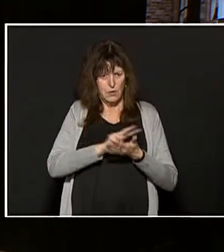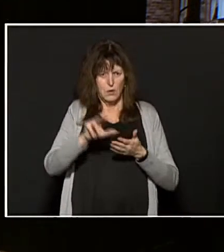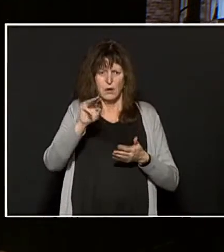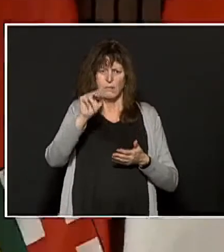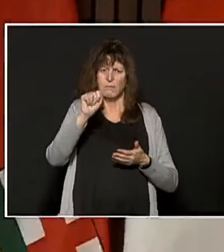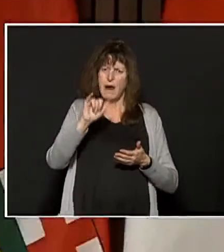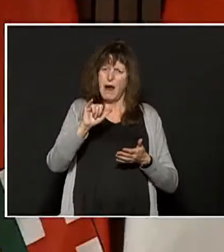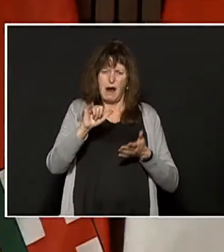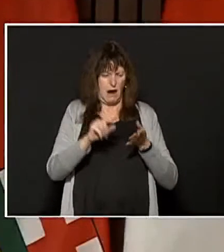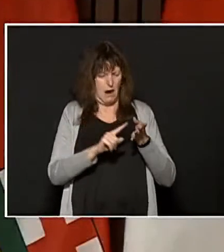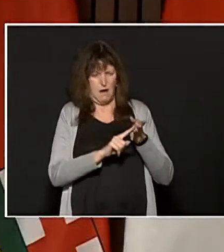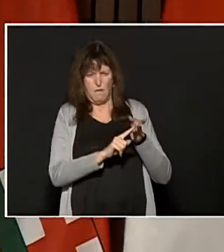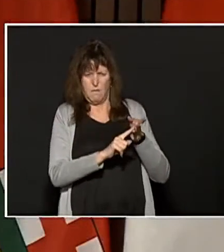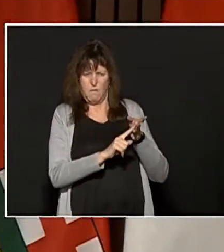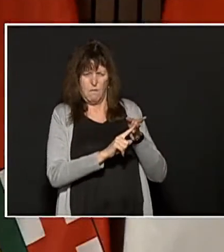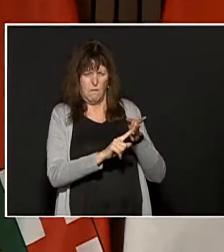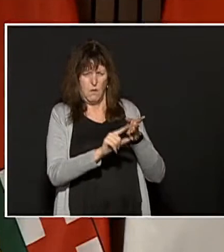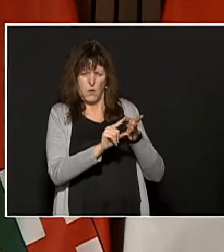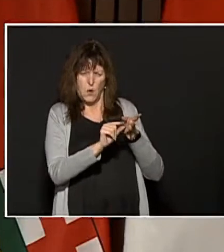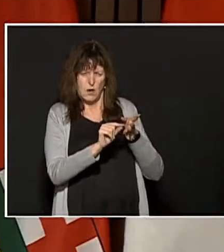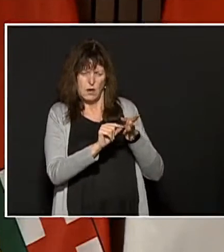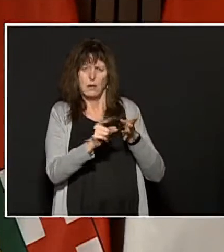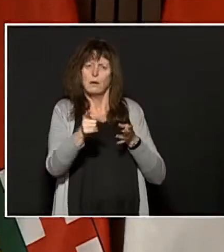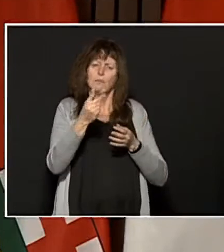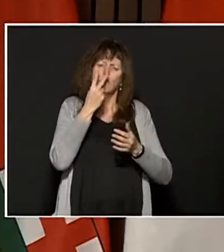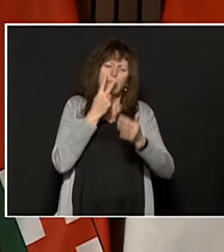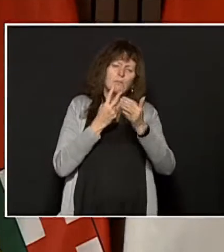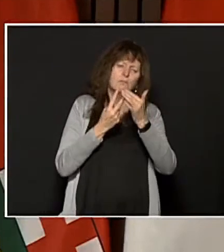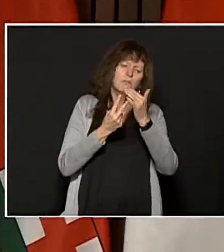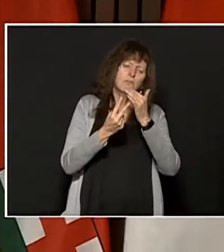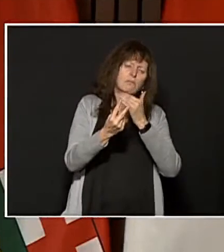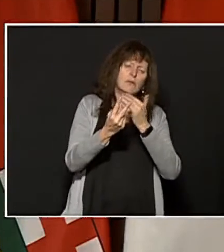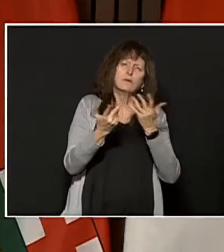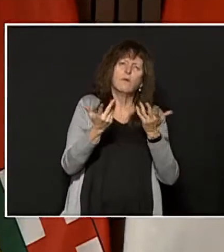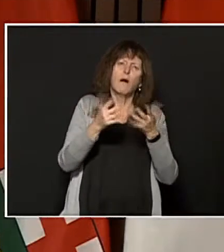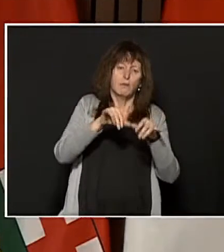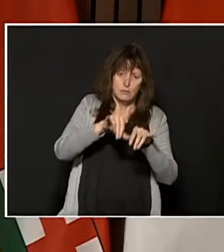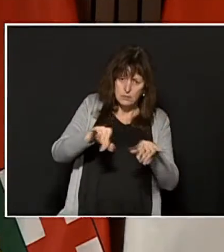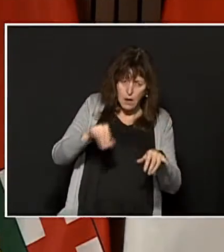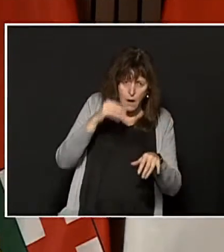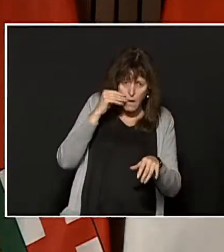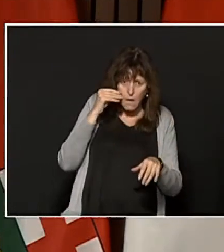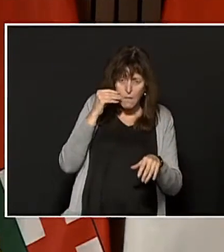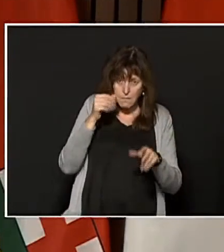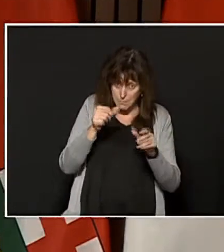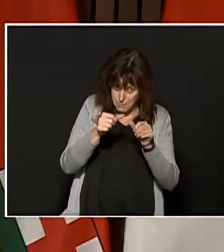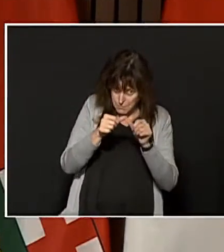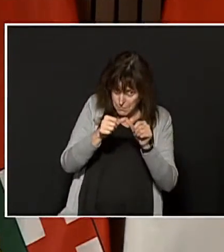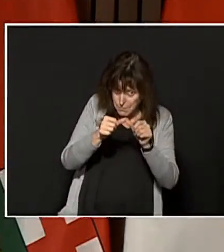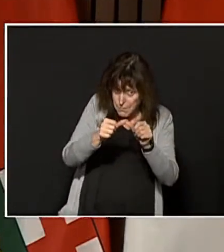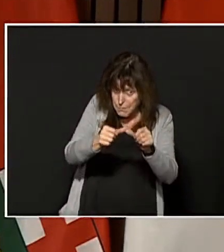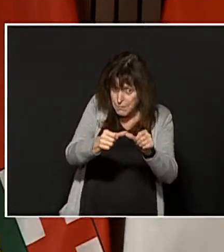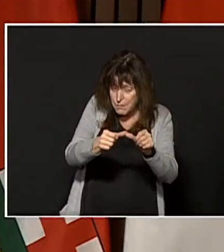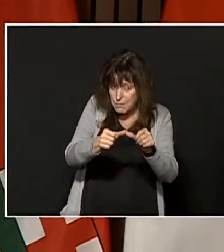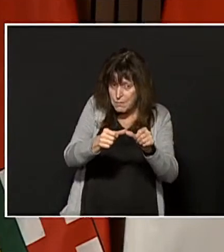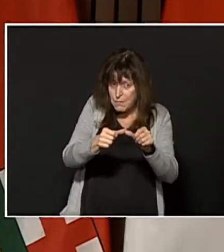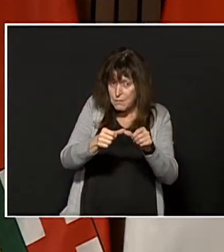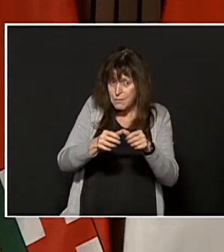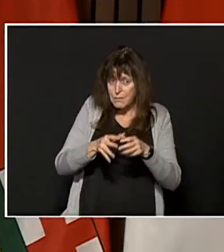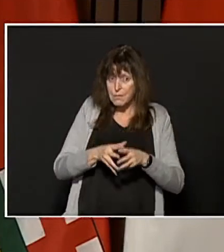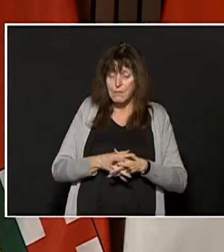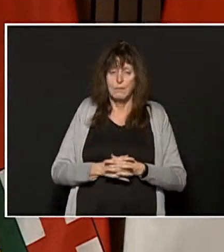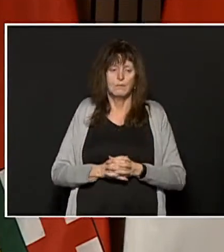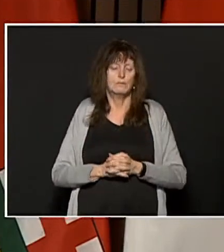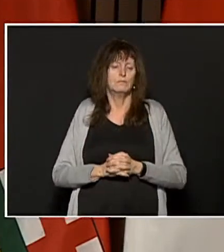for whether the stay-at-home order would need to be continued? So, I just want to pick up as